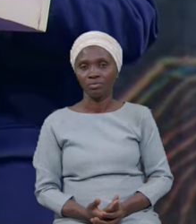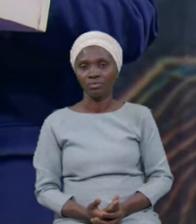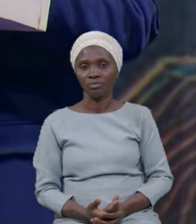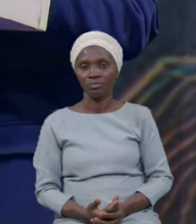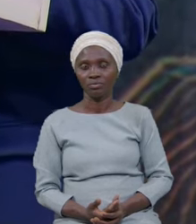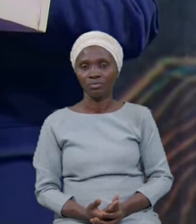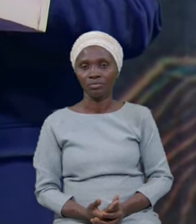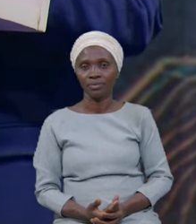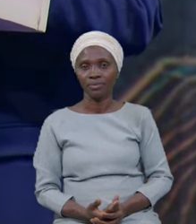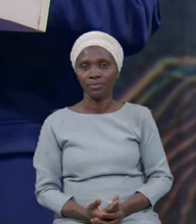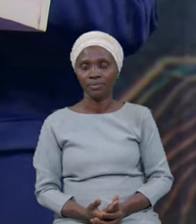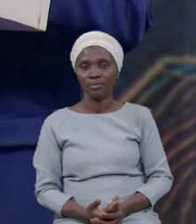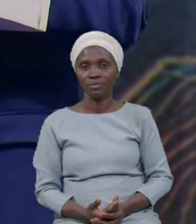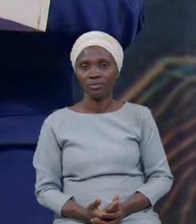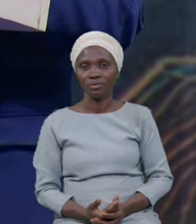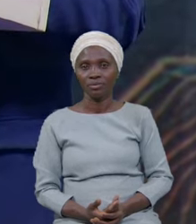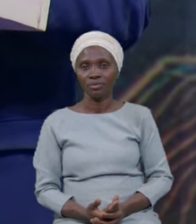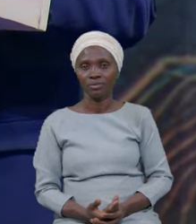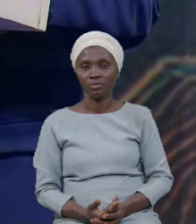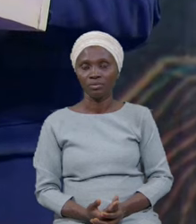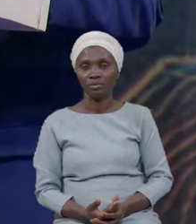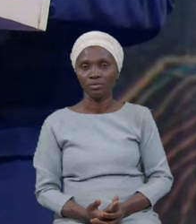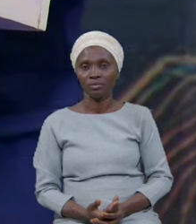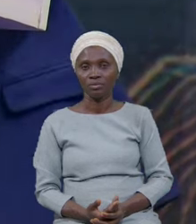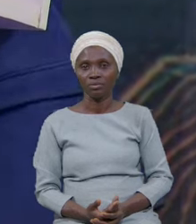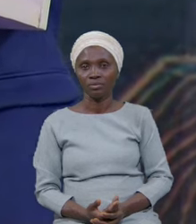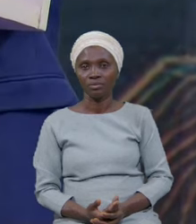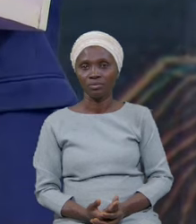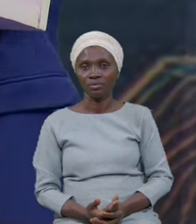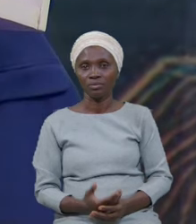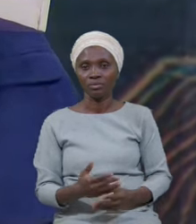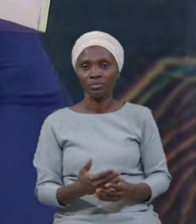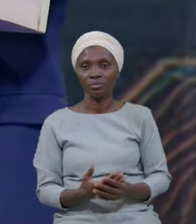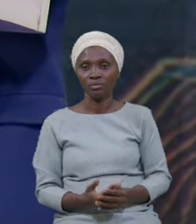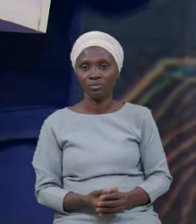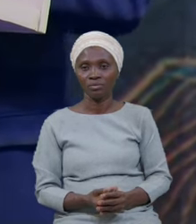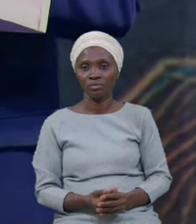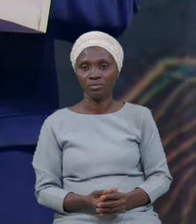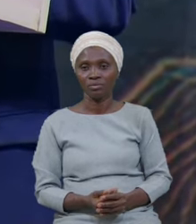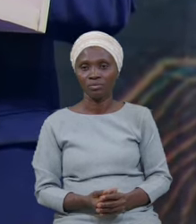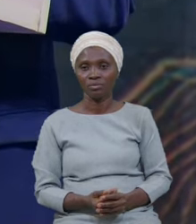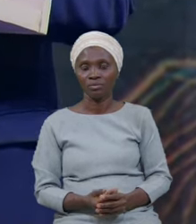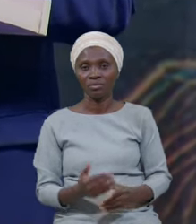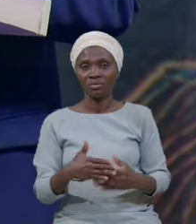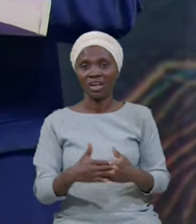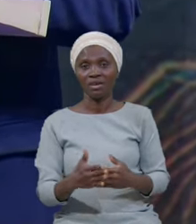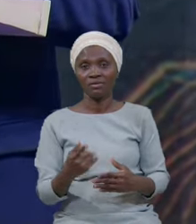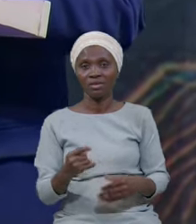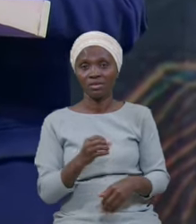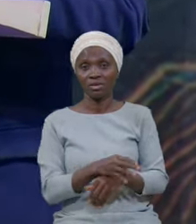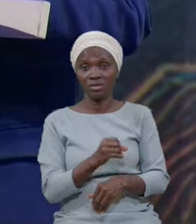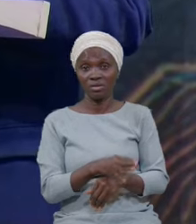Very quickly, counselors. And after counseling, don't return to your seats. Remain with the people. Because